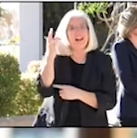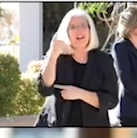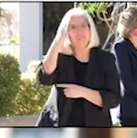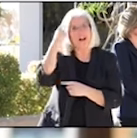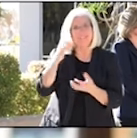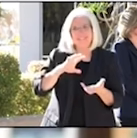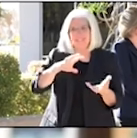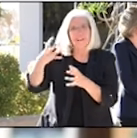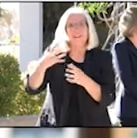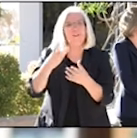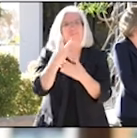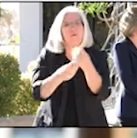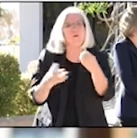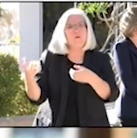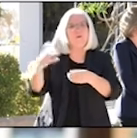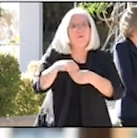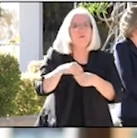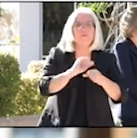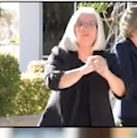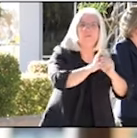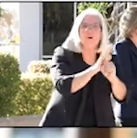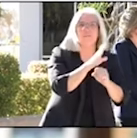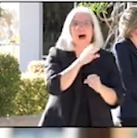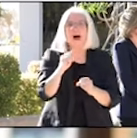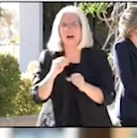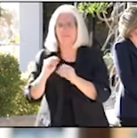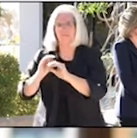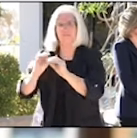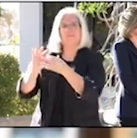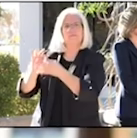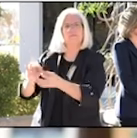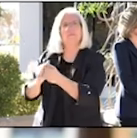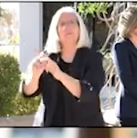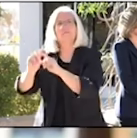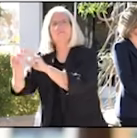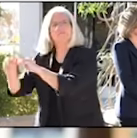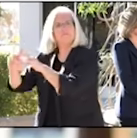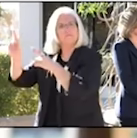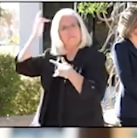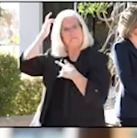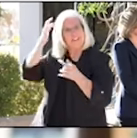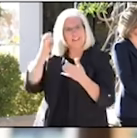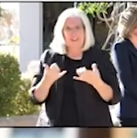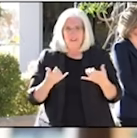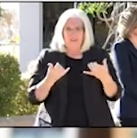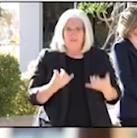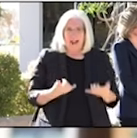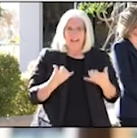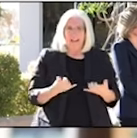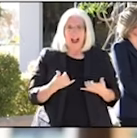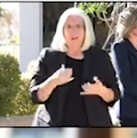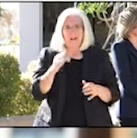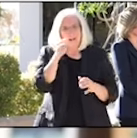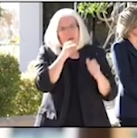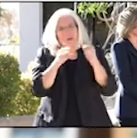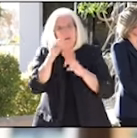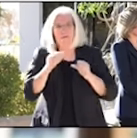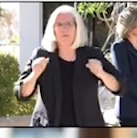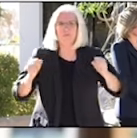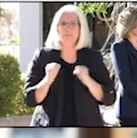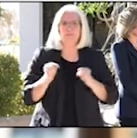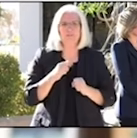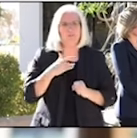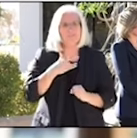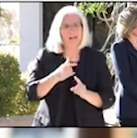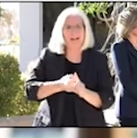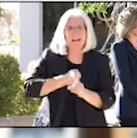year. It's a time when we're just starting to see the flu early on, but we haven't even seen its apex